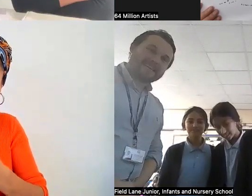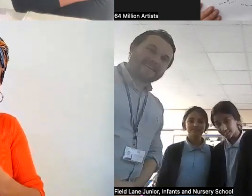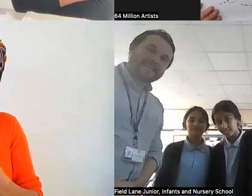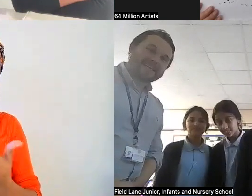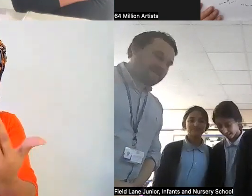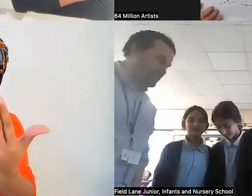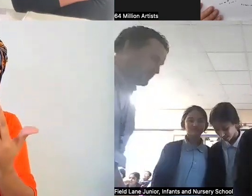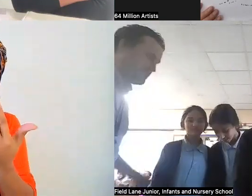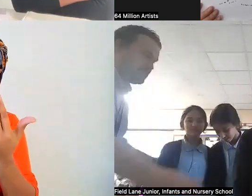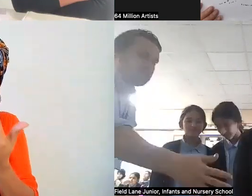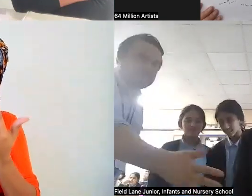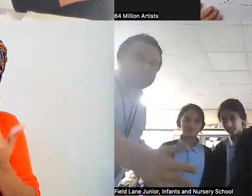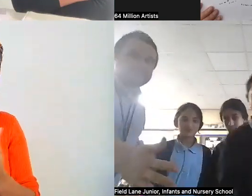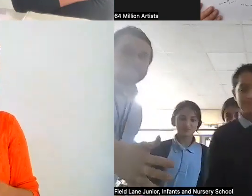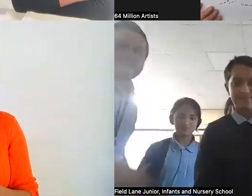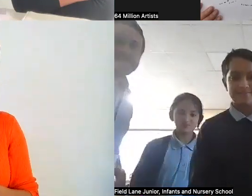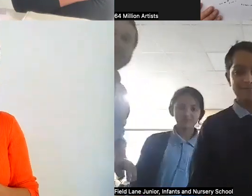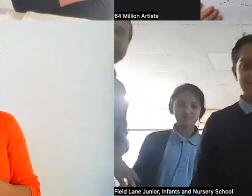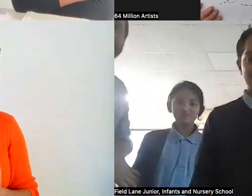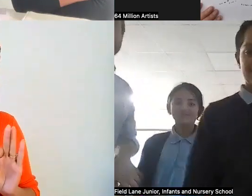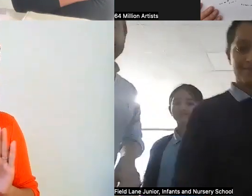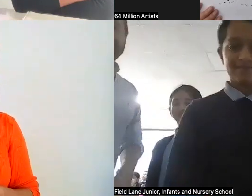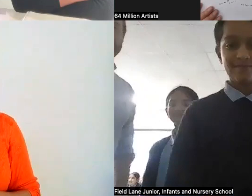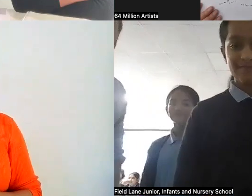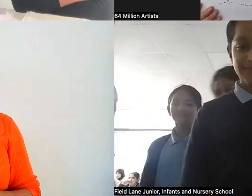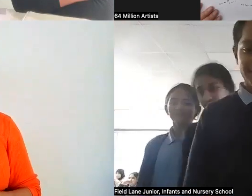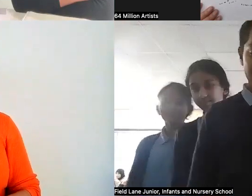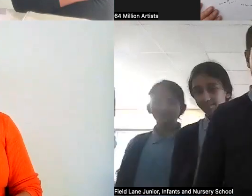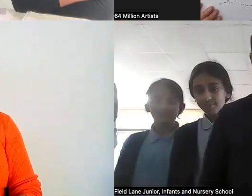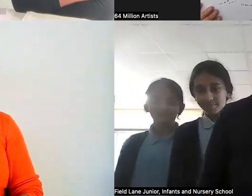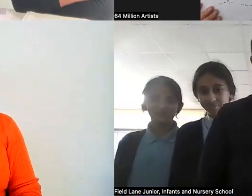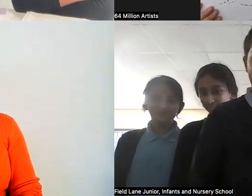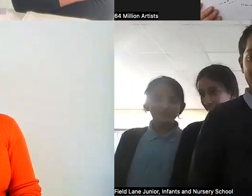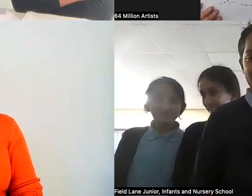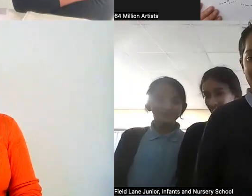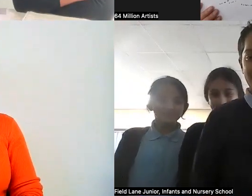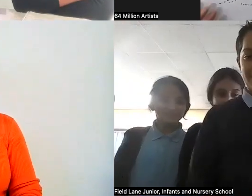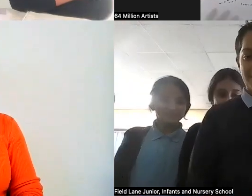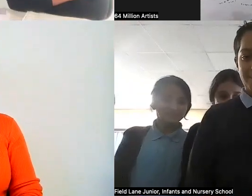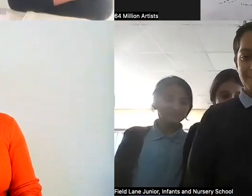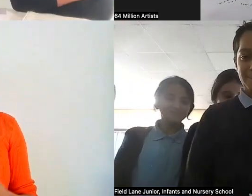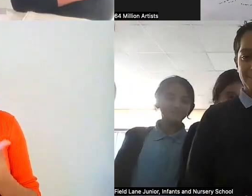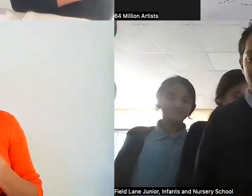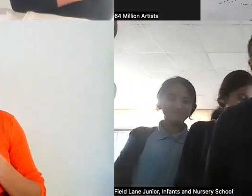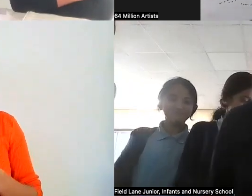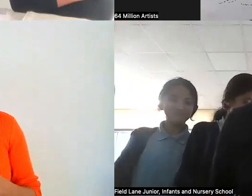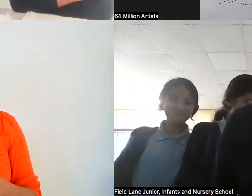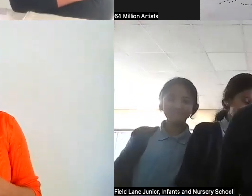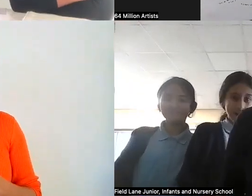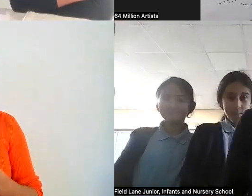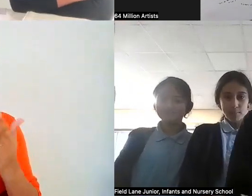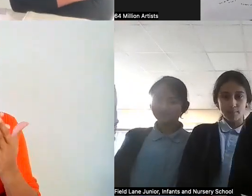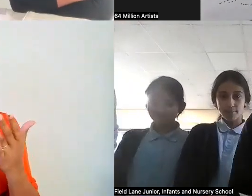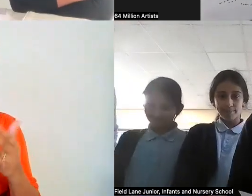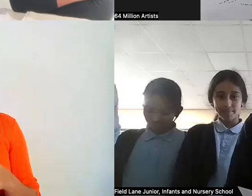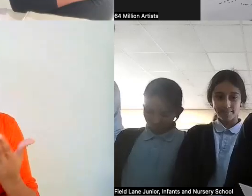to your computer so that we can hear you, because so you get near to the microphone on the computer. and we'd love to hear your poem or what you've